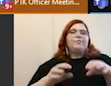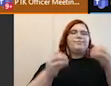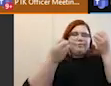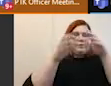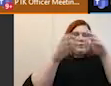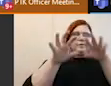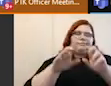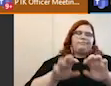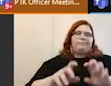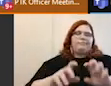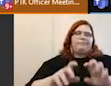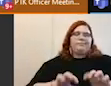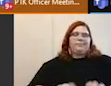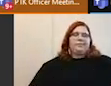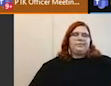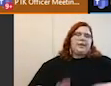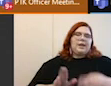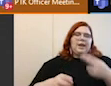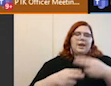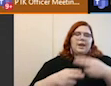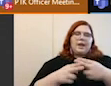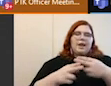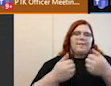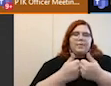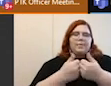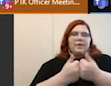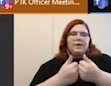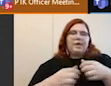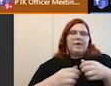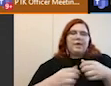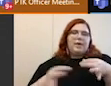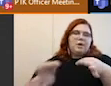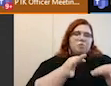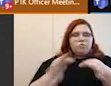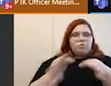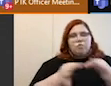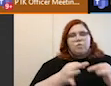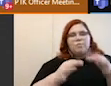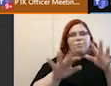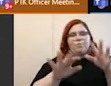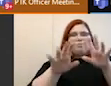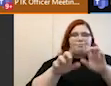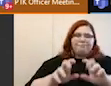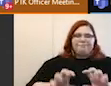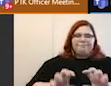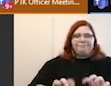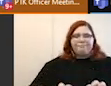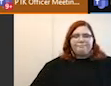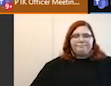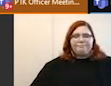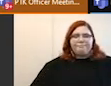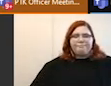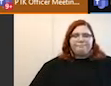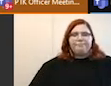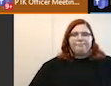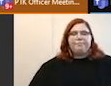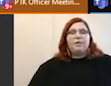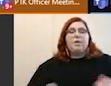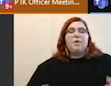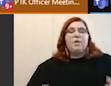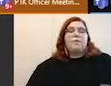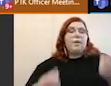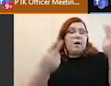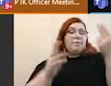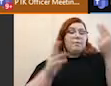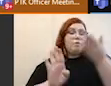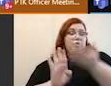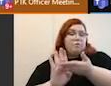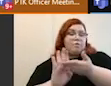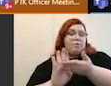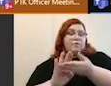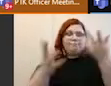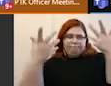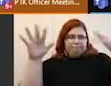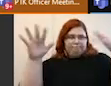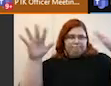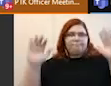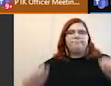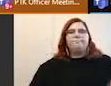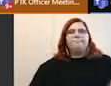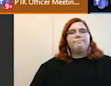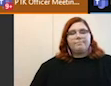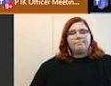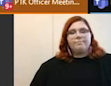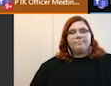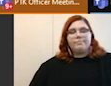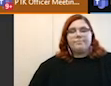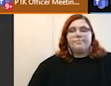title, the description, and so on. And then you upload the files and you're good to go. All right.